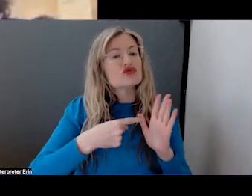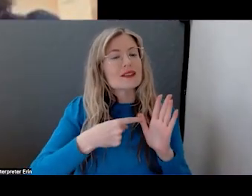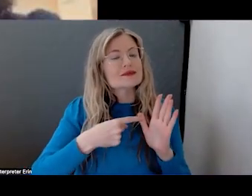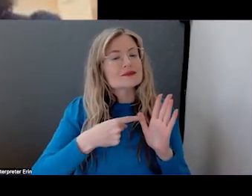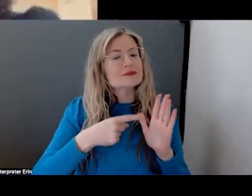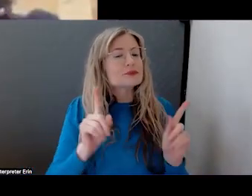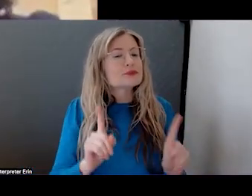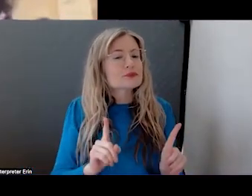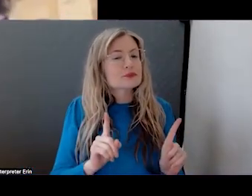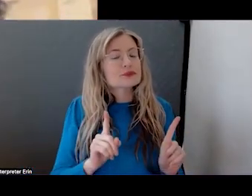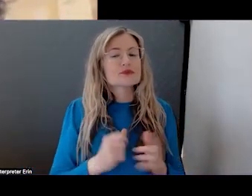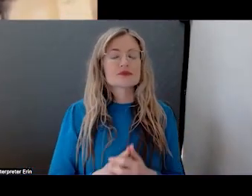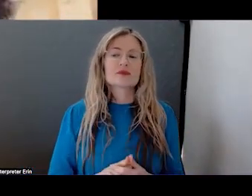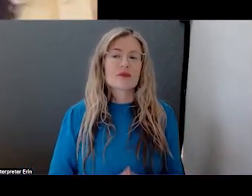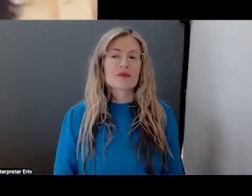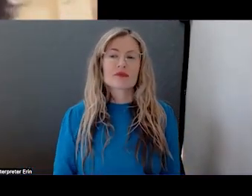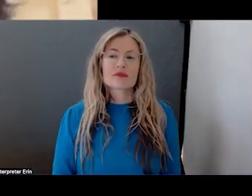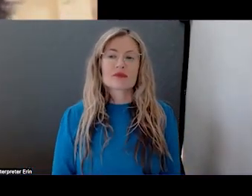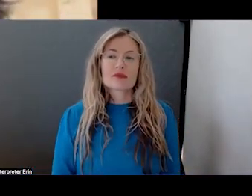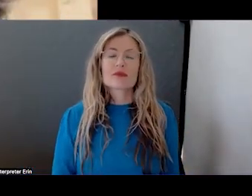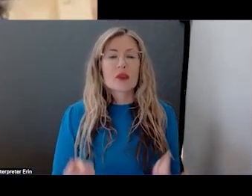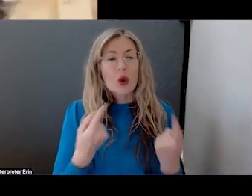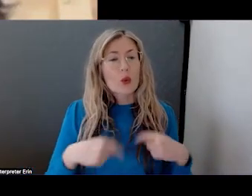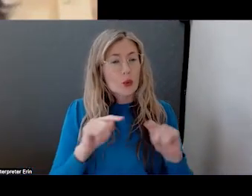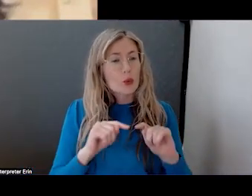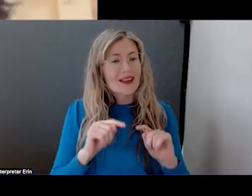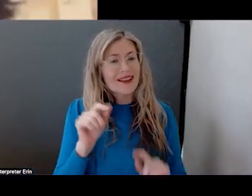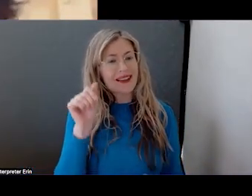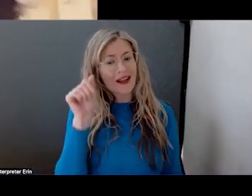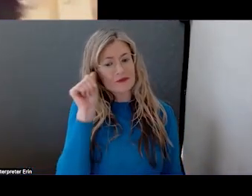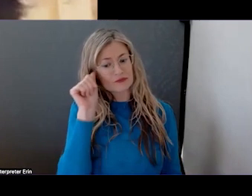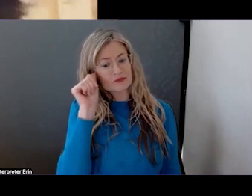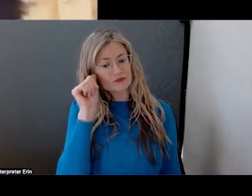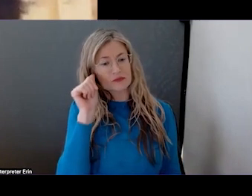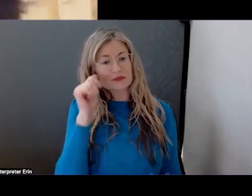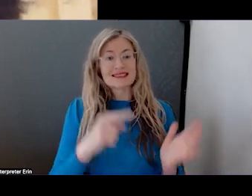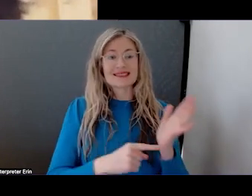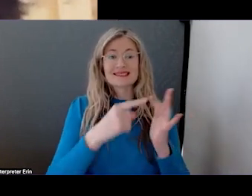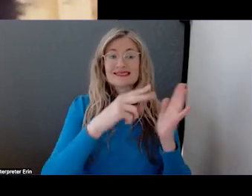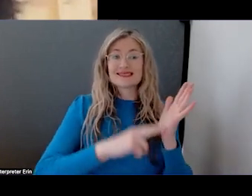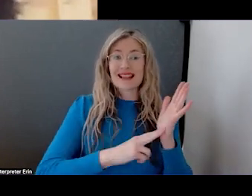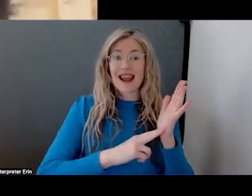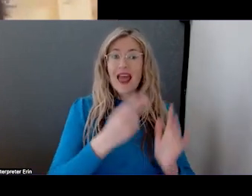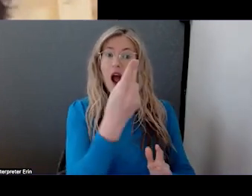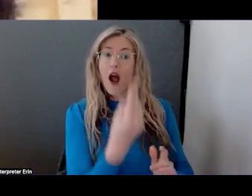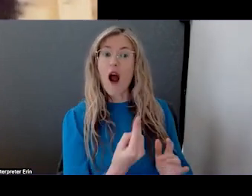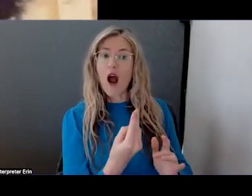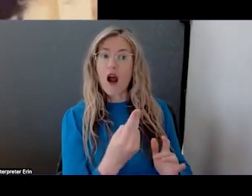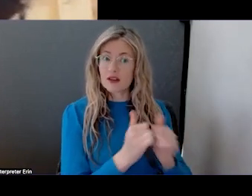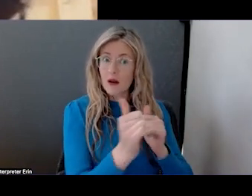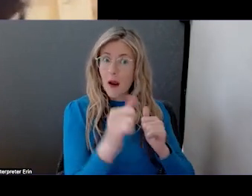the following. We know about the deep experience of teen art in dance pathways and